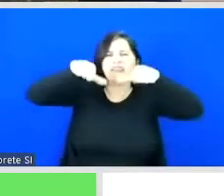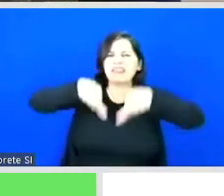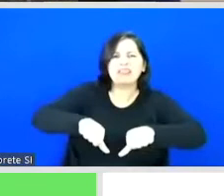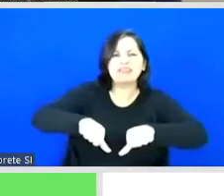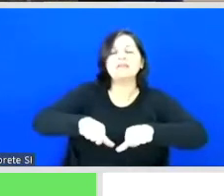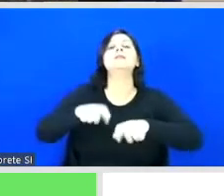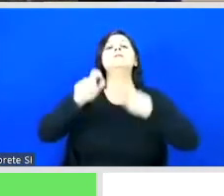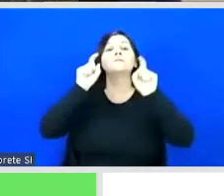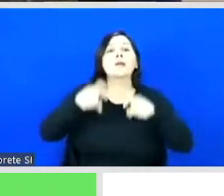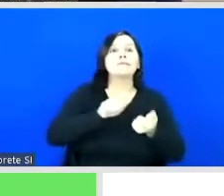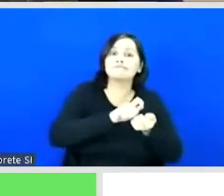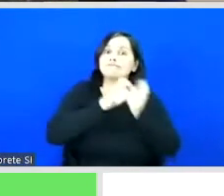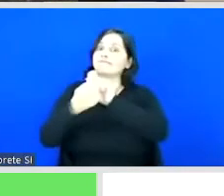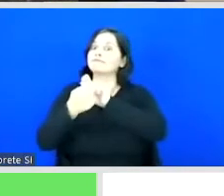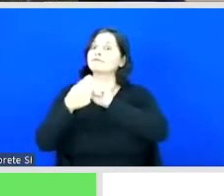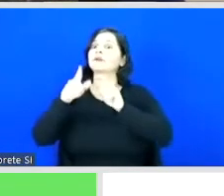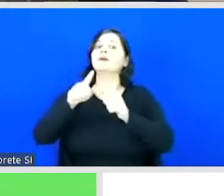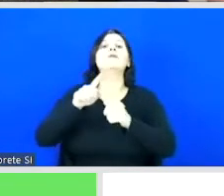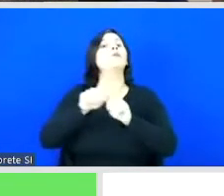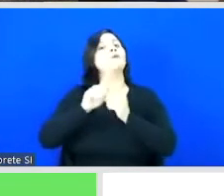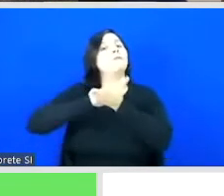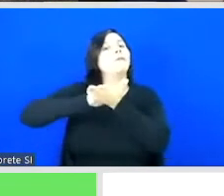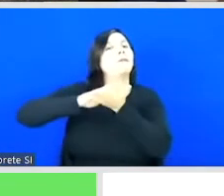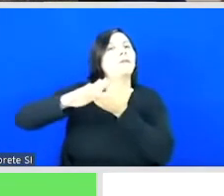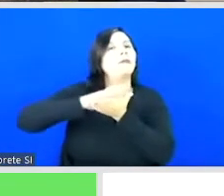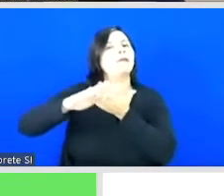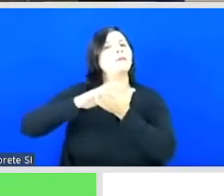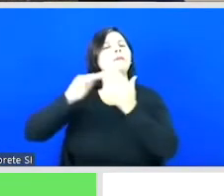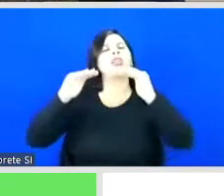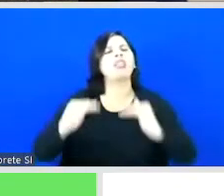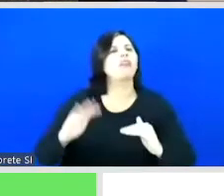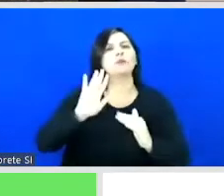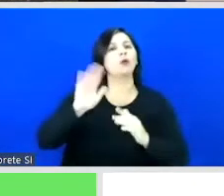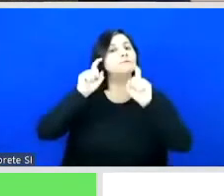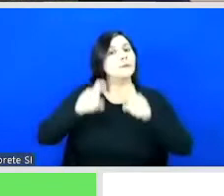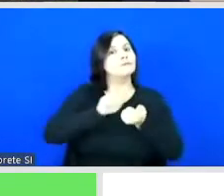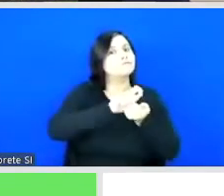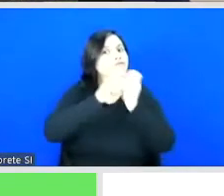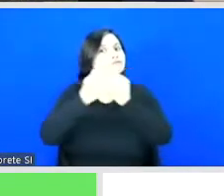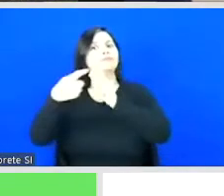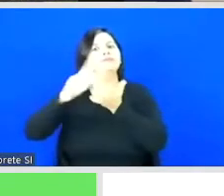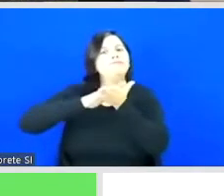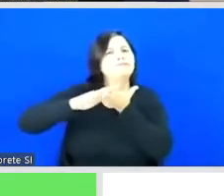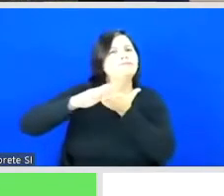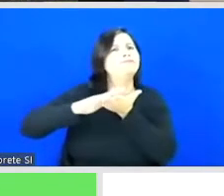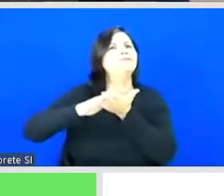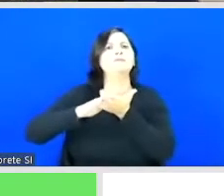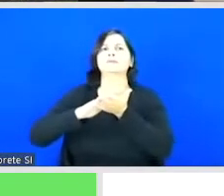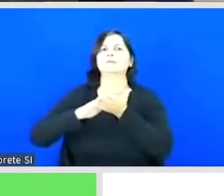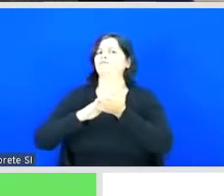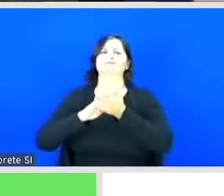to call for, all of us together, all of us as feminists, all of us as young people, all of us as elders like